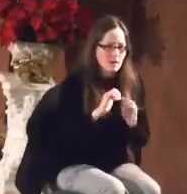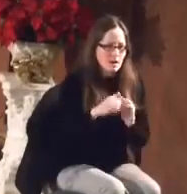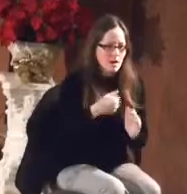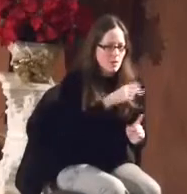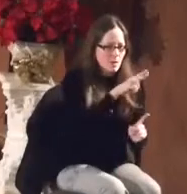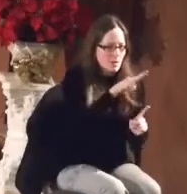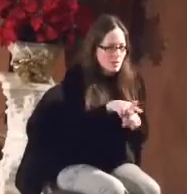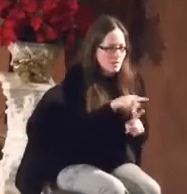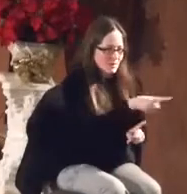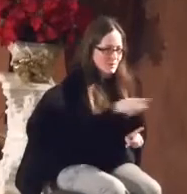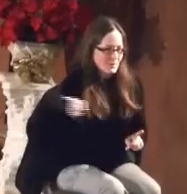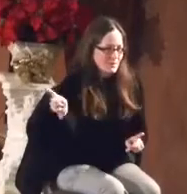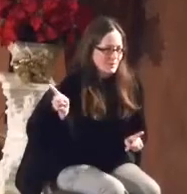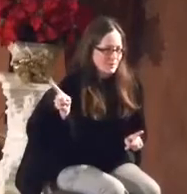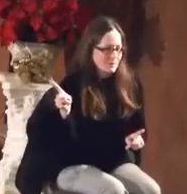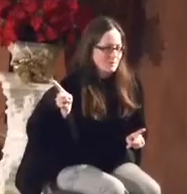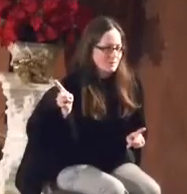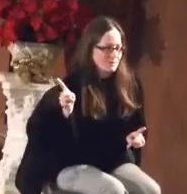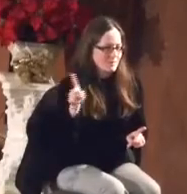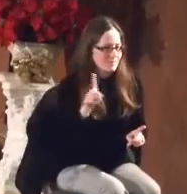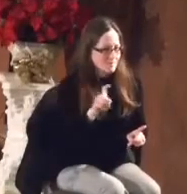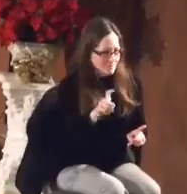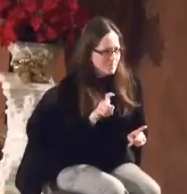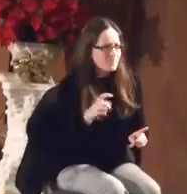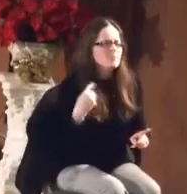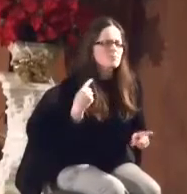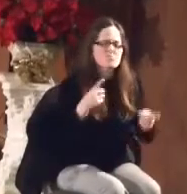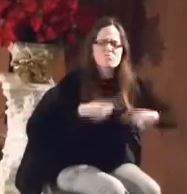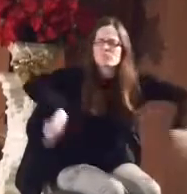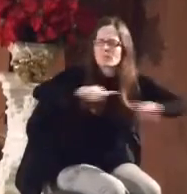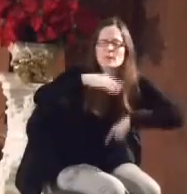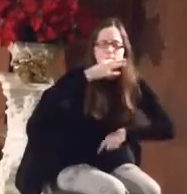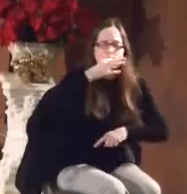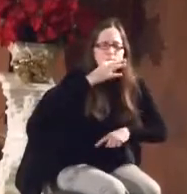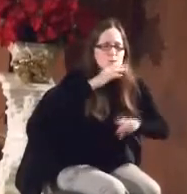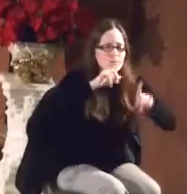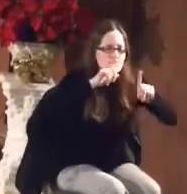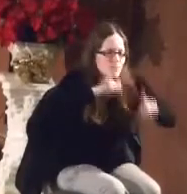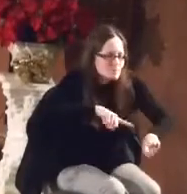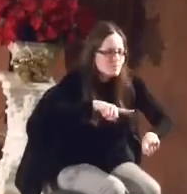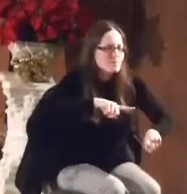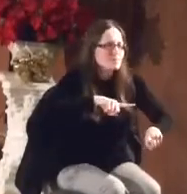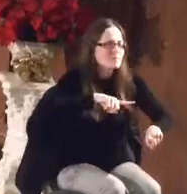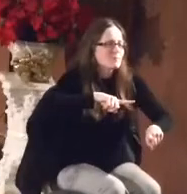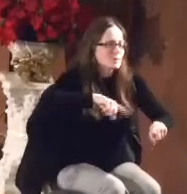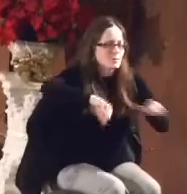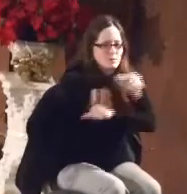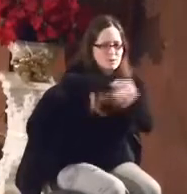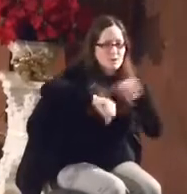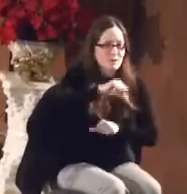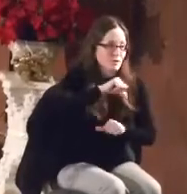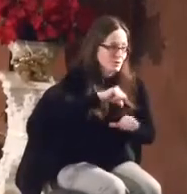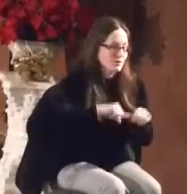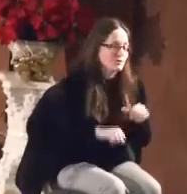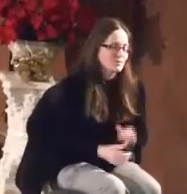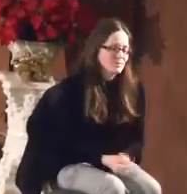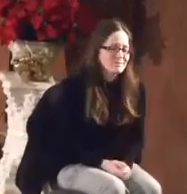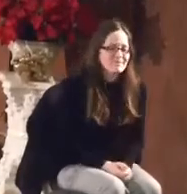going to answer that question with one another. What is this child to